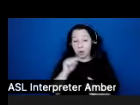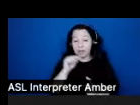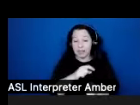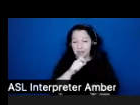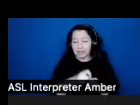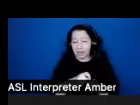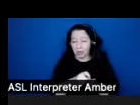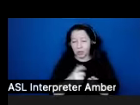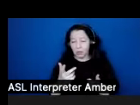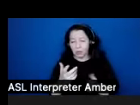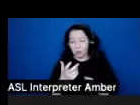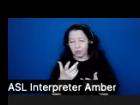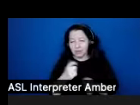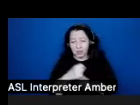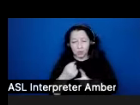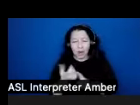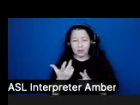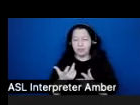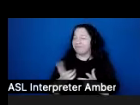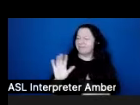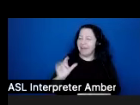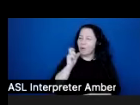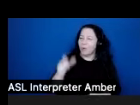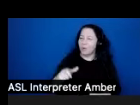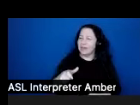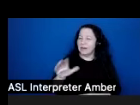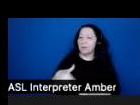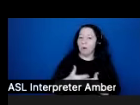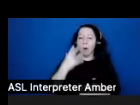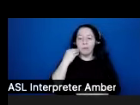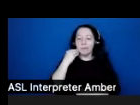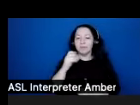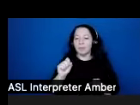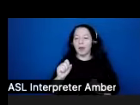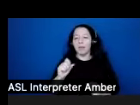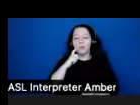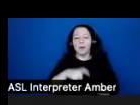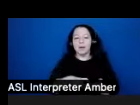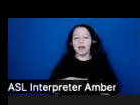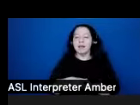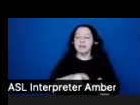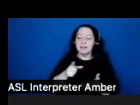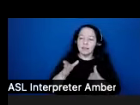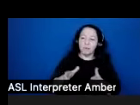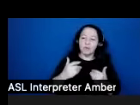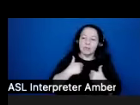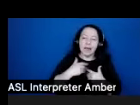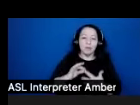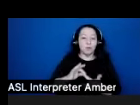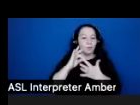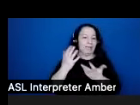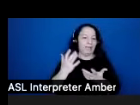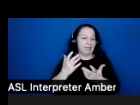you don't have to have that to be able to acknowledge that someone has unique gifts and values to bring, right, to